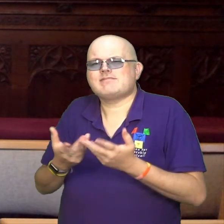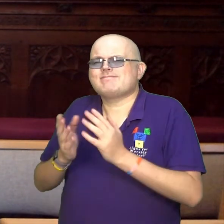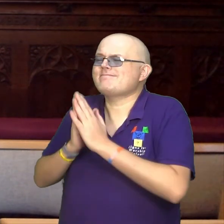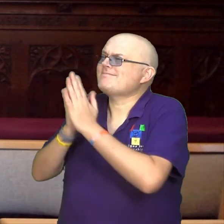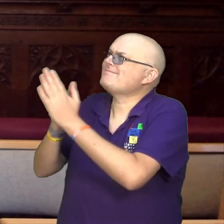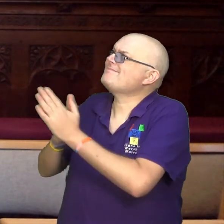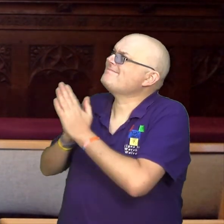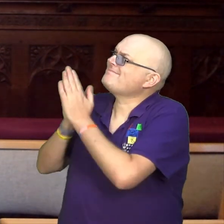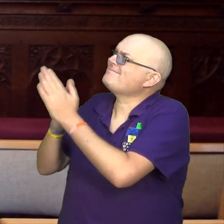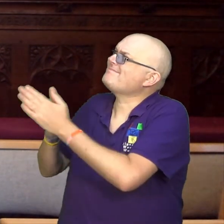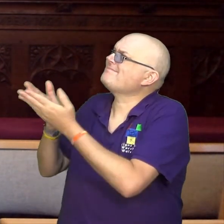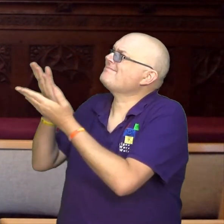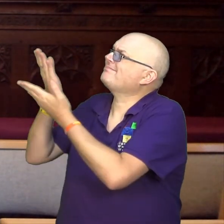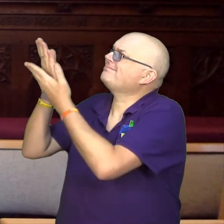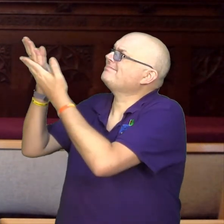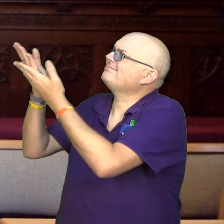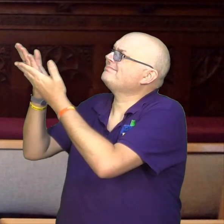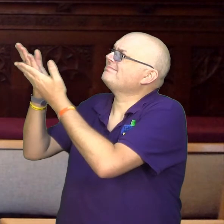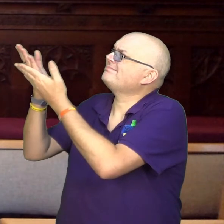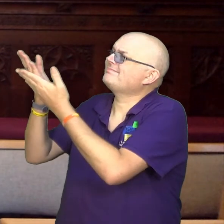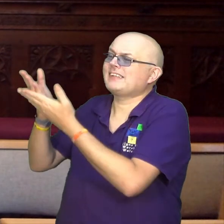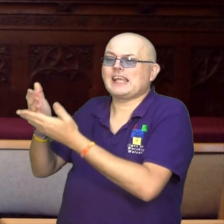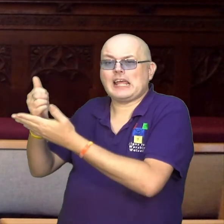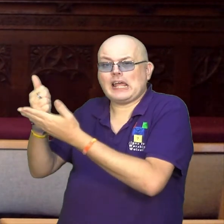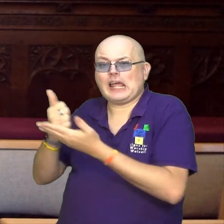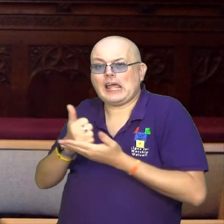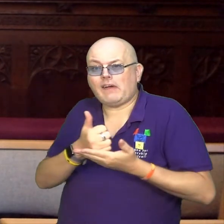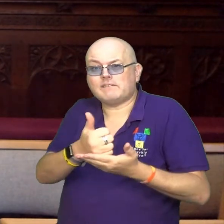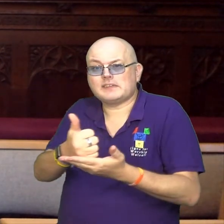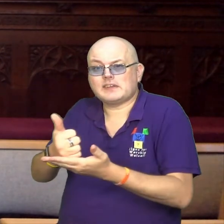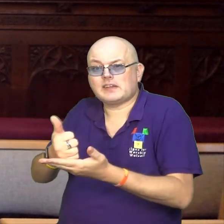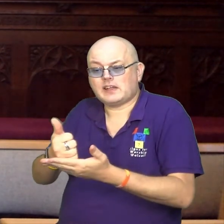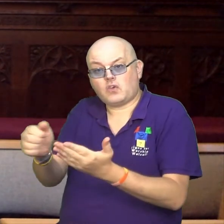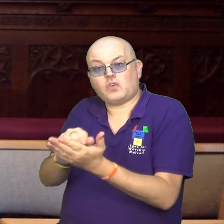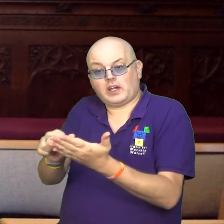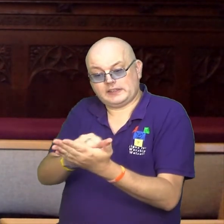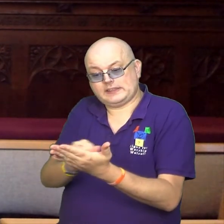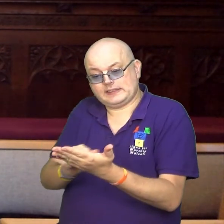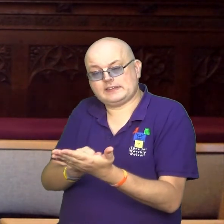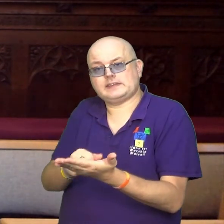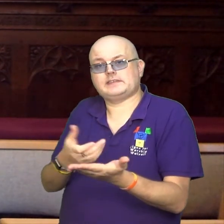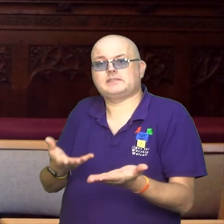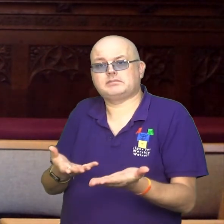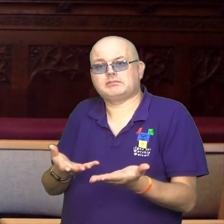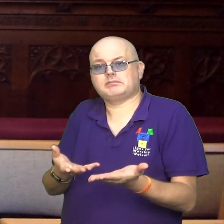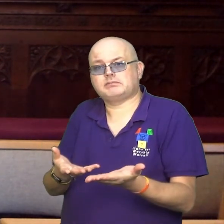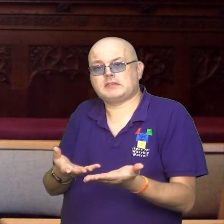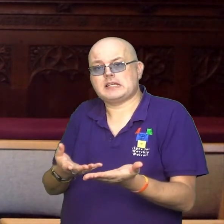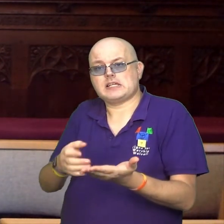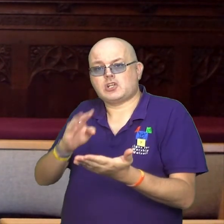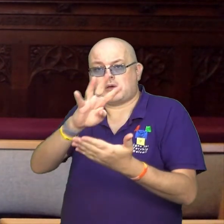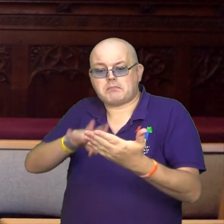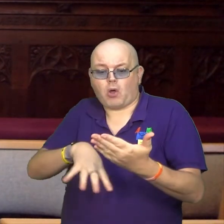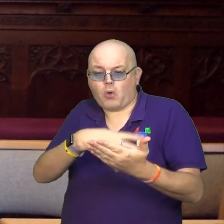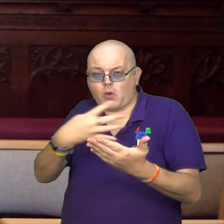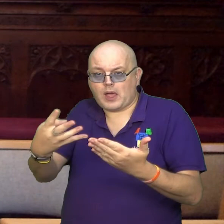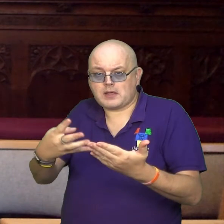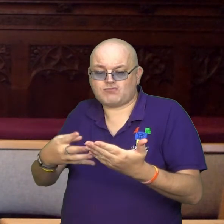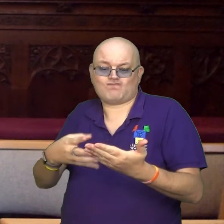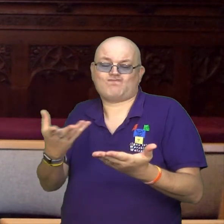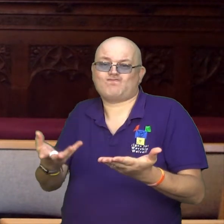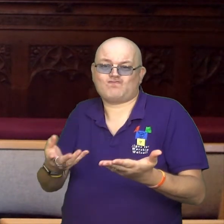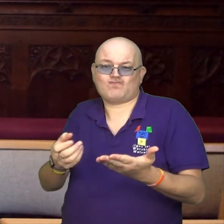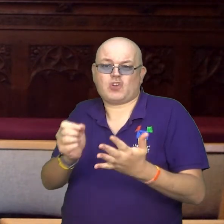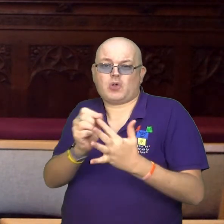through prayer to God. If it helps, write it as a poem,